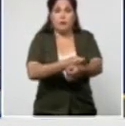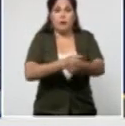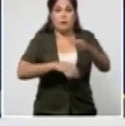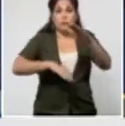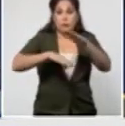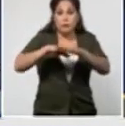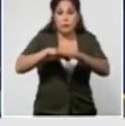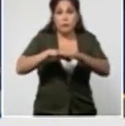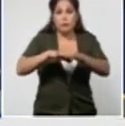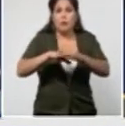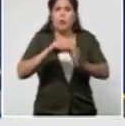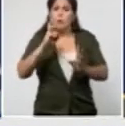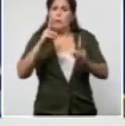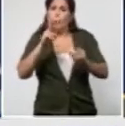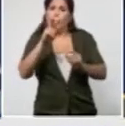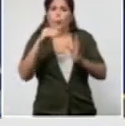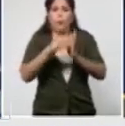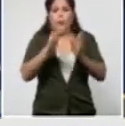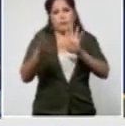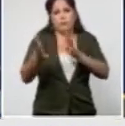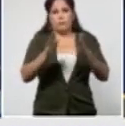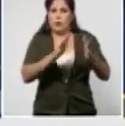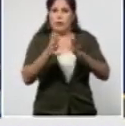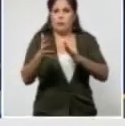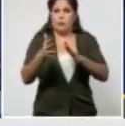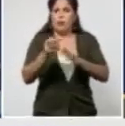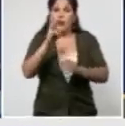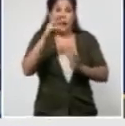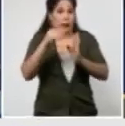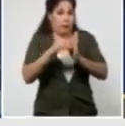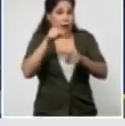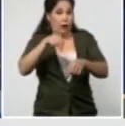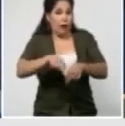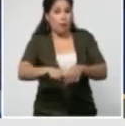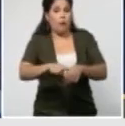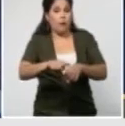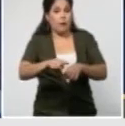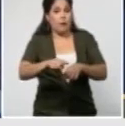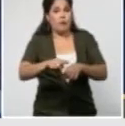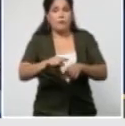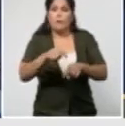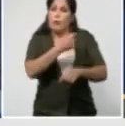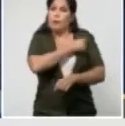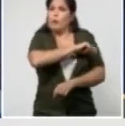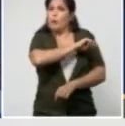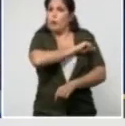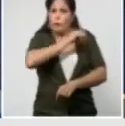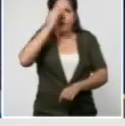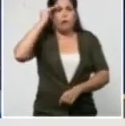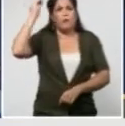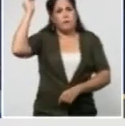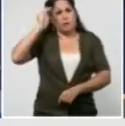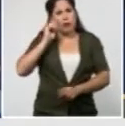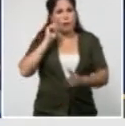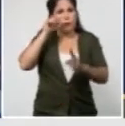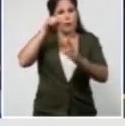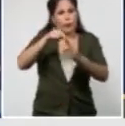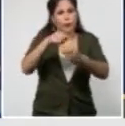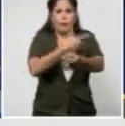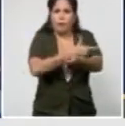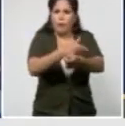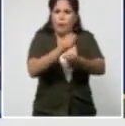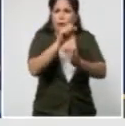3,091 samples, and it's our